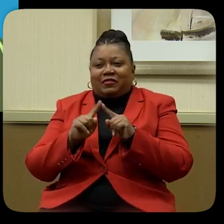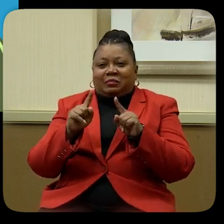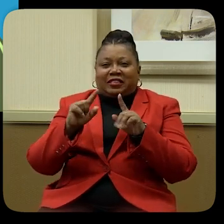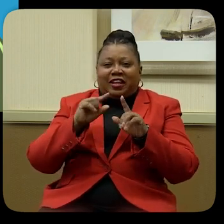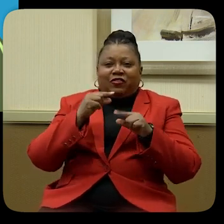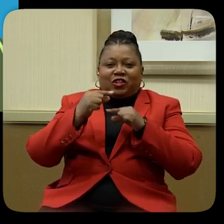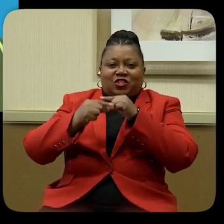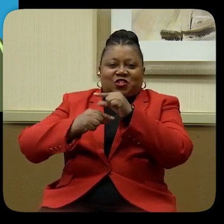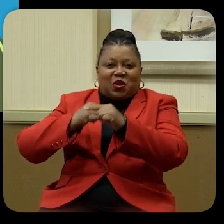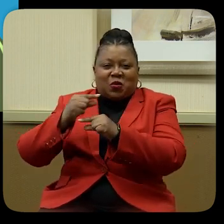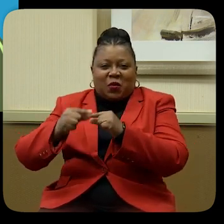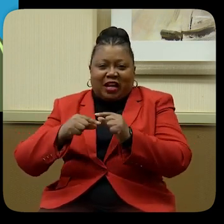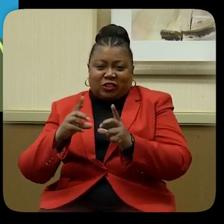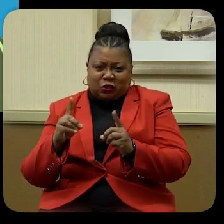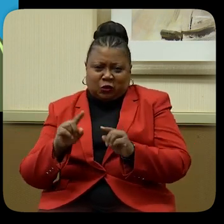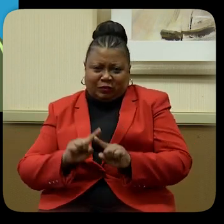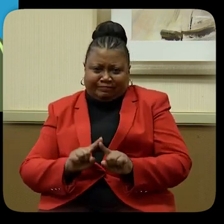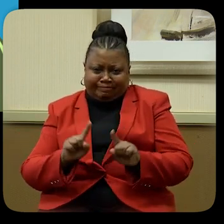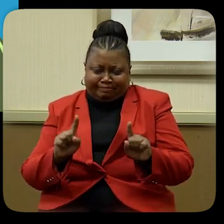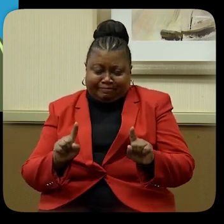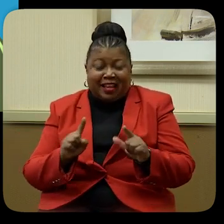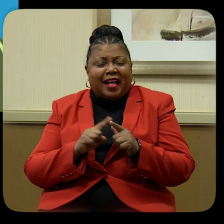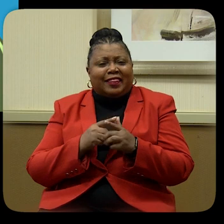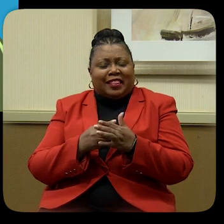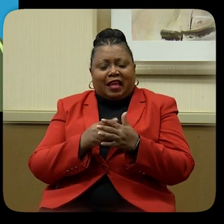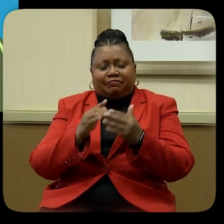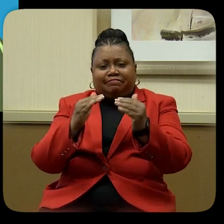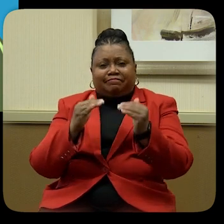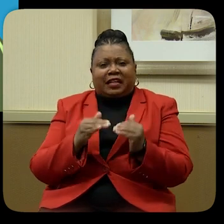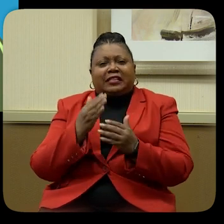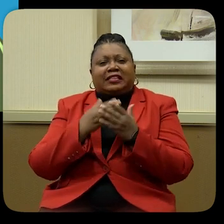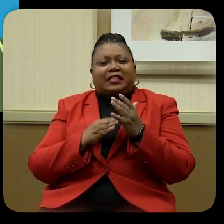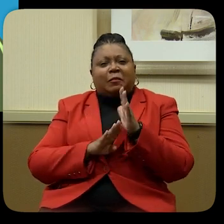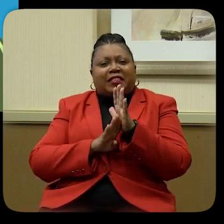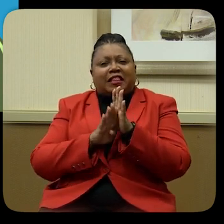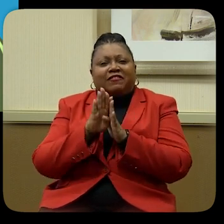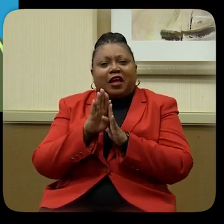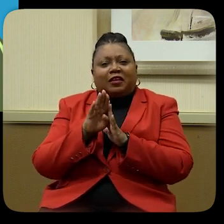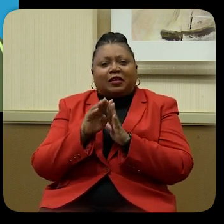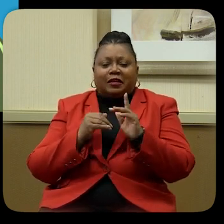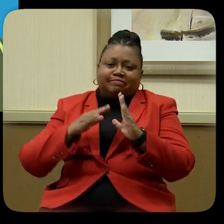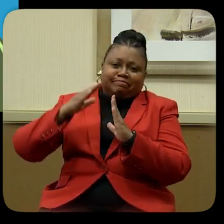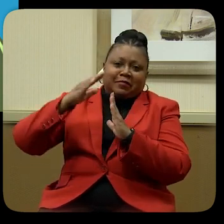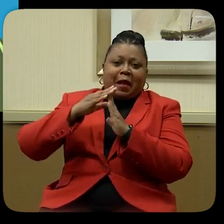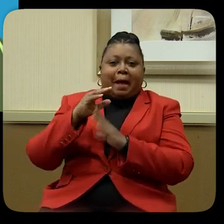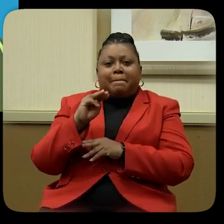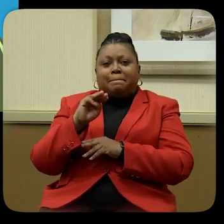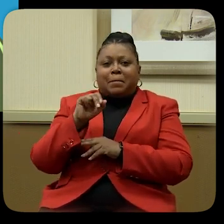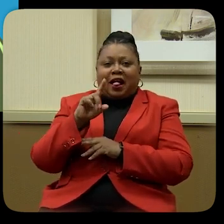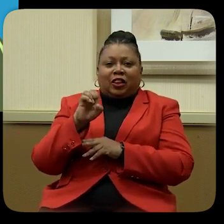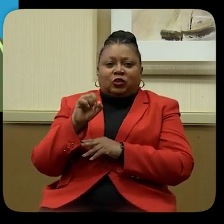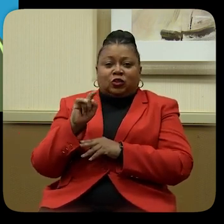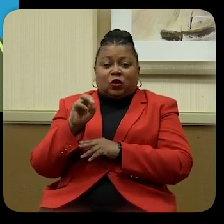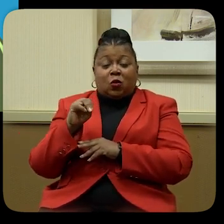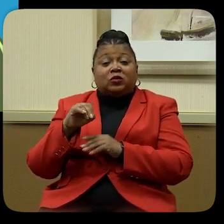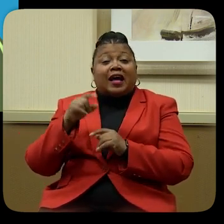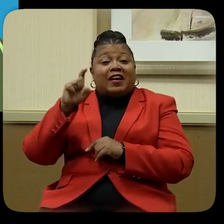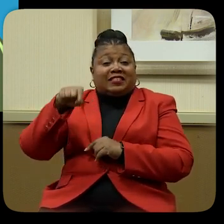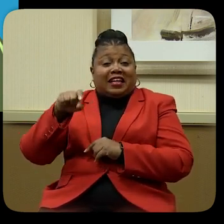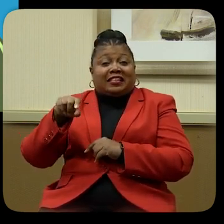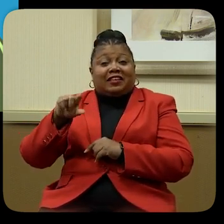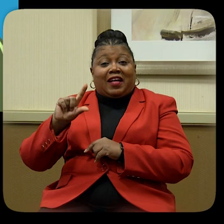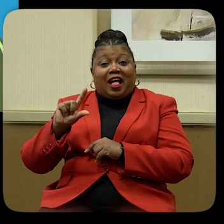different generations do. And then we'll talk about some of the developmental milestones and needs of